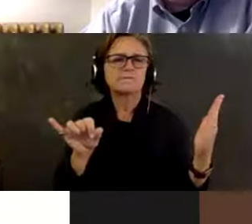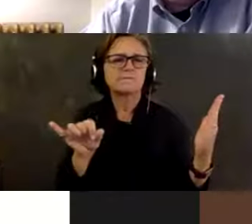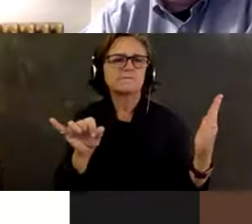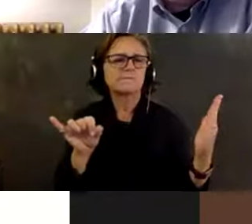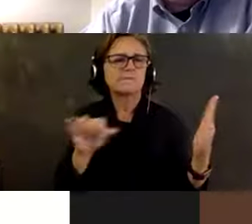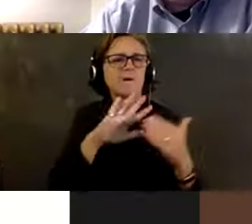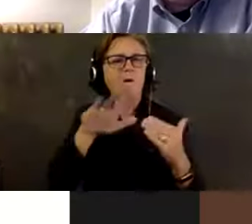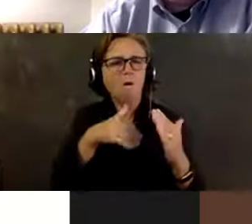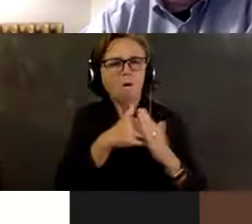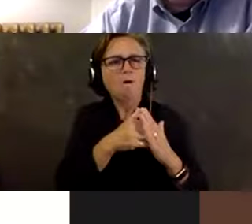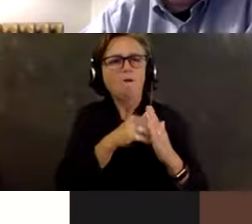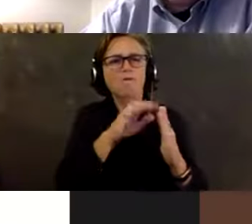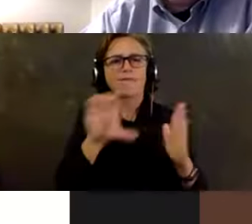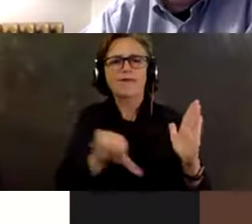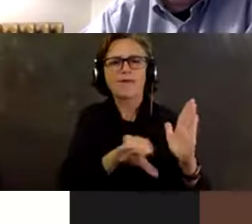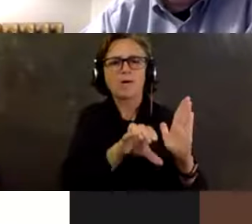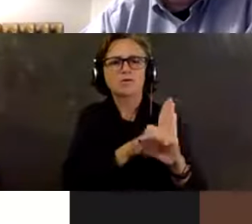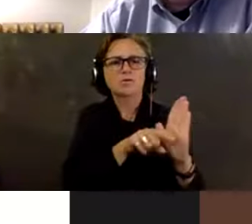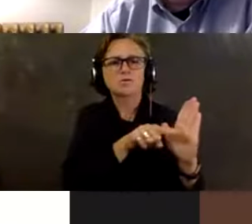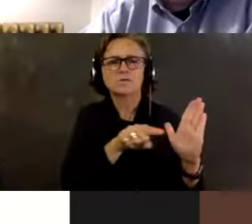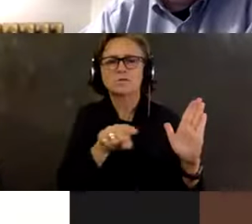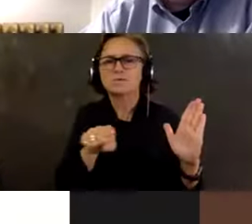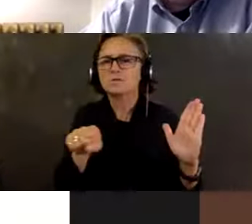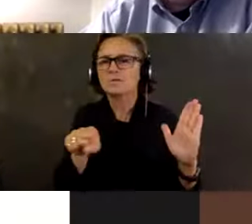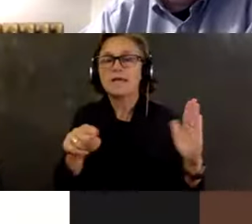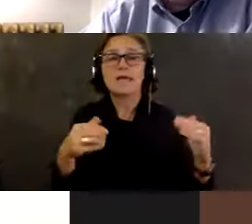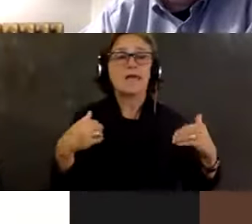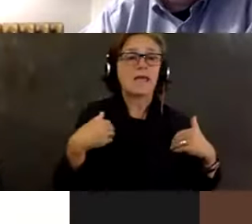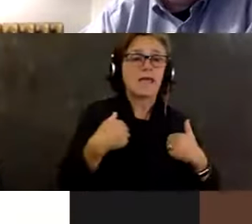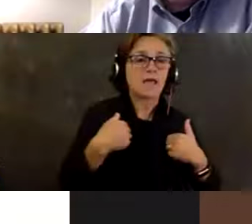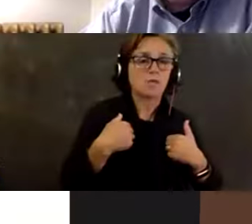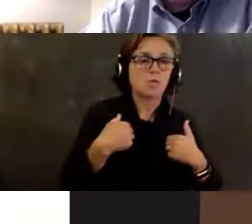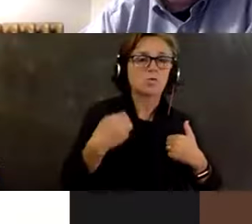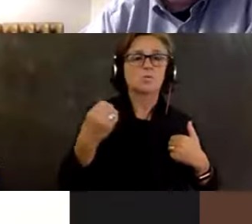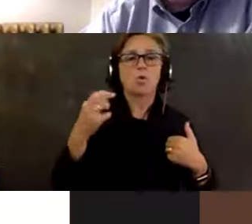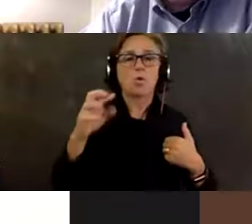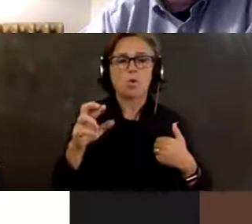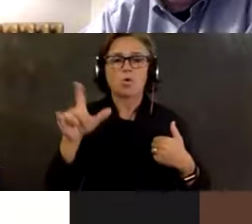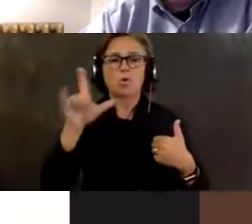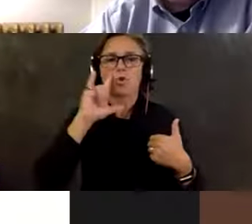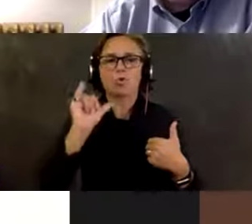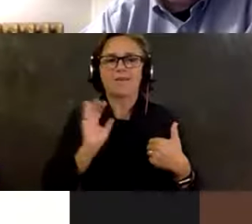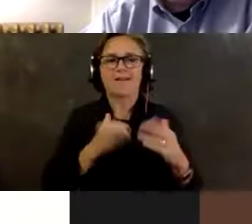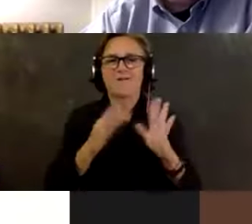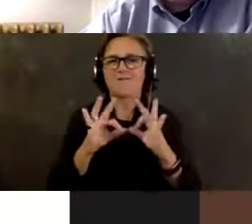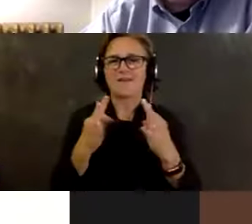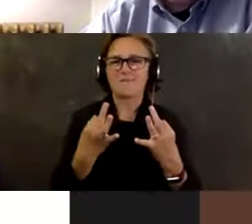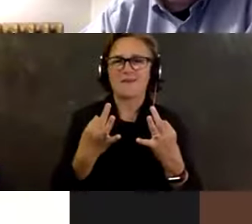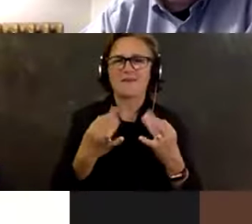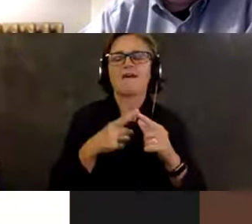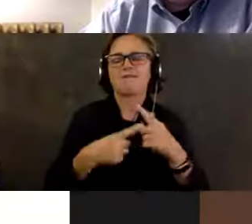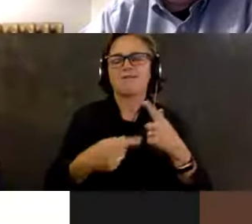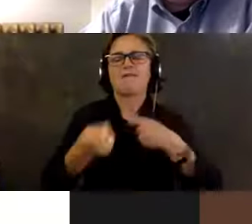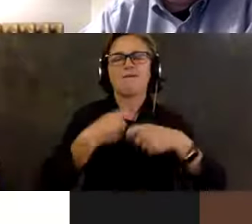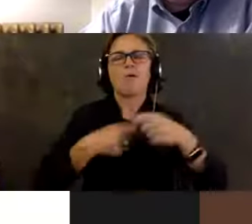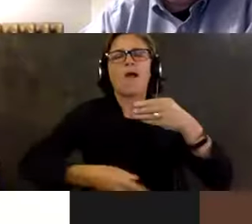kids? Okay, are they all animals? All right, so I mean, kids really need to see kids